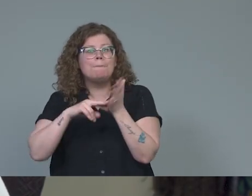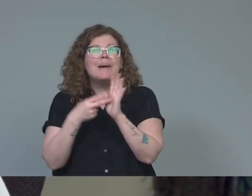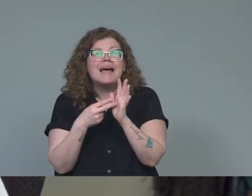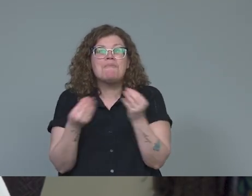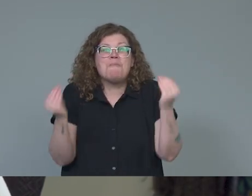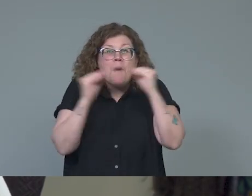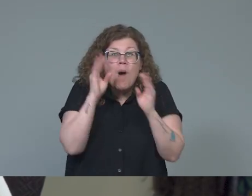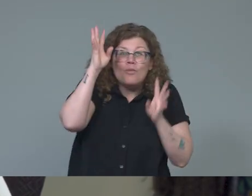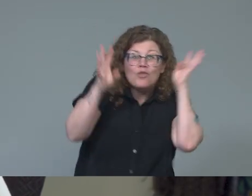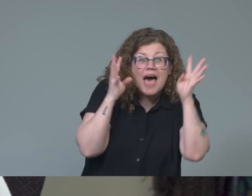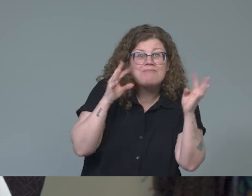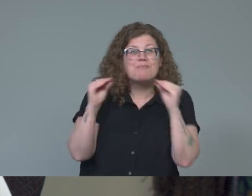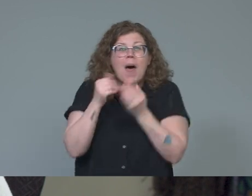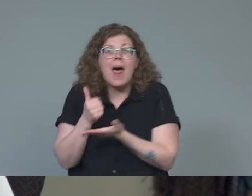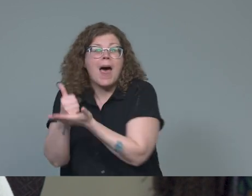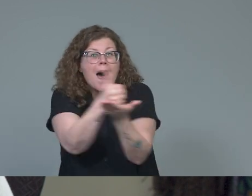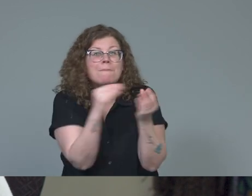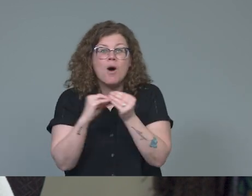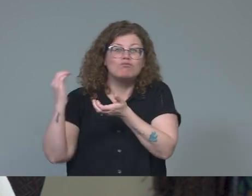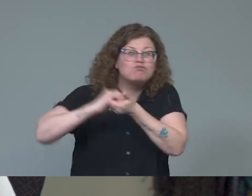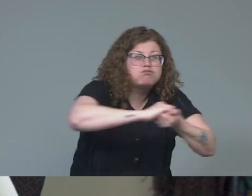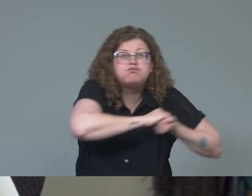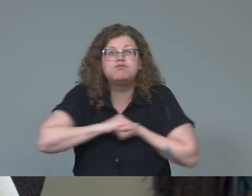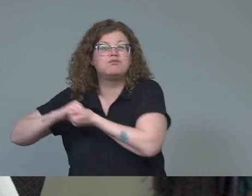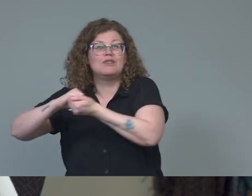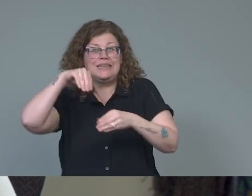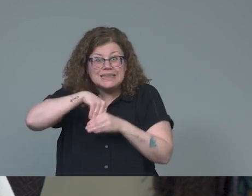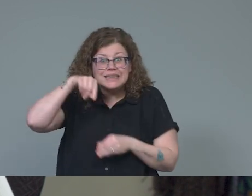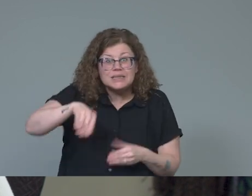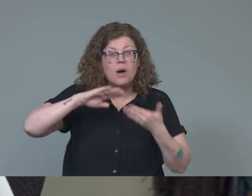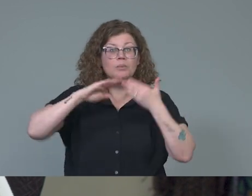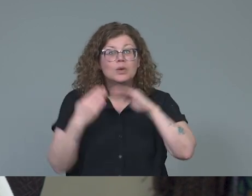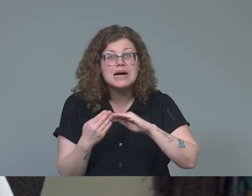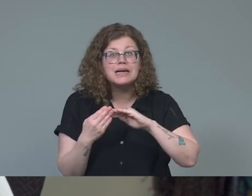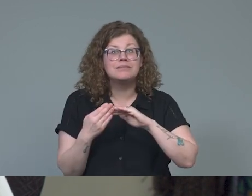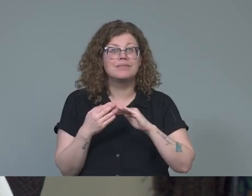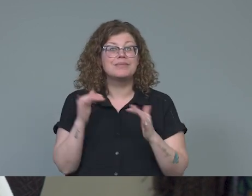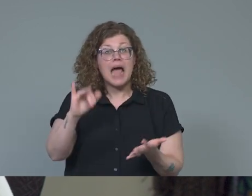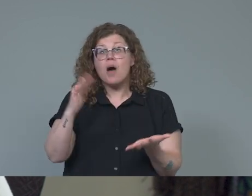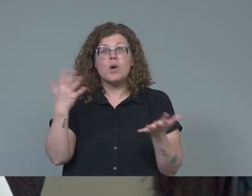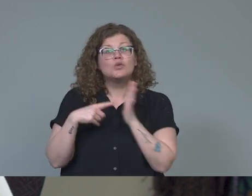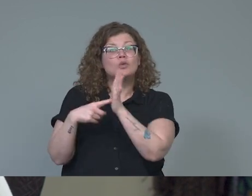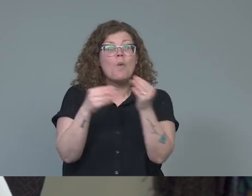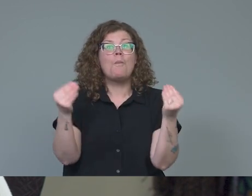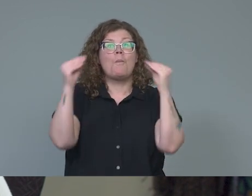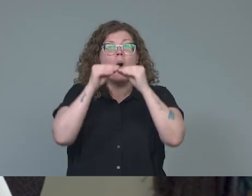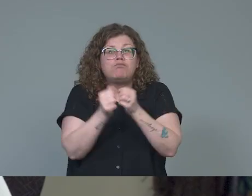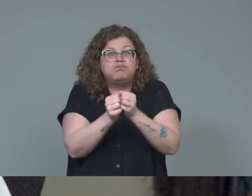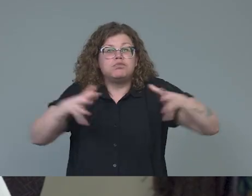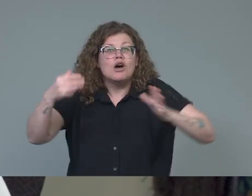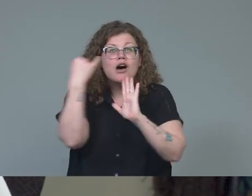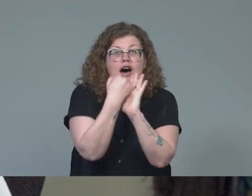supposed to be that entry point for people who maybe don't have access to art in different ways. So if you might not